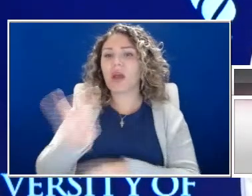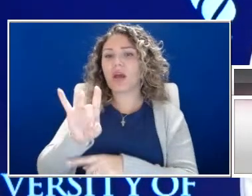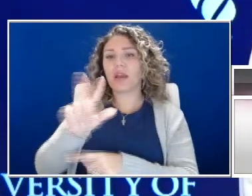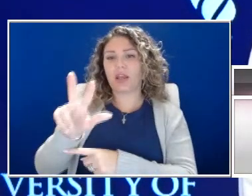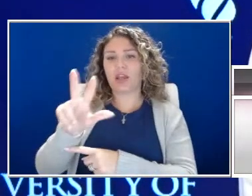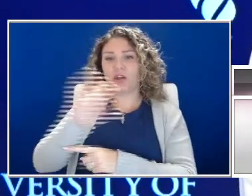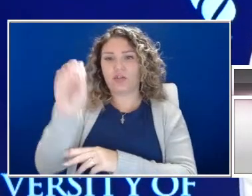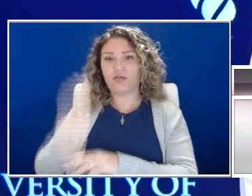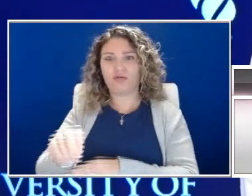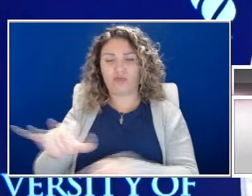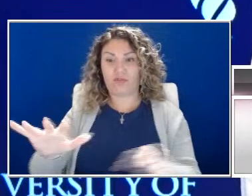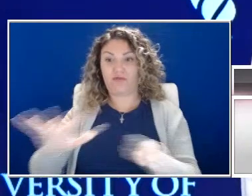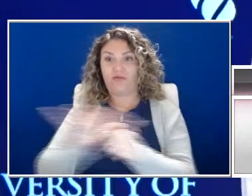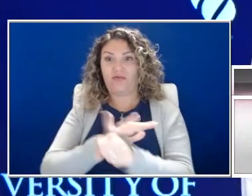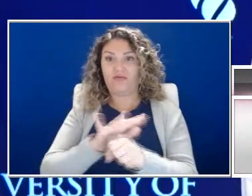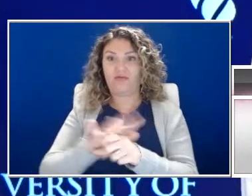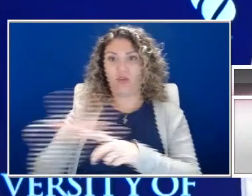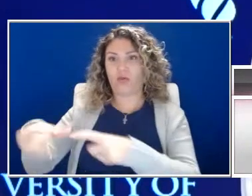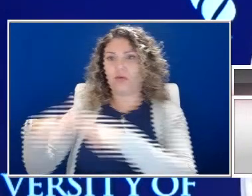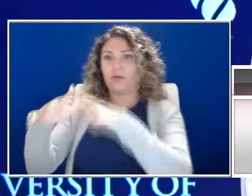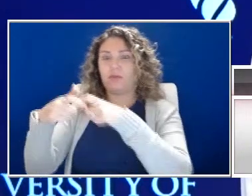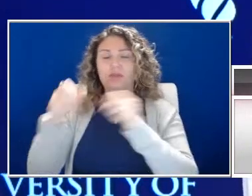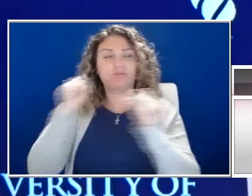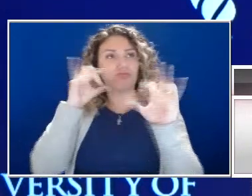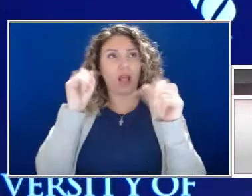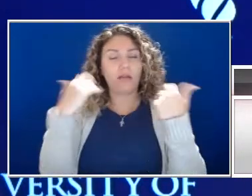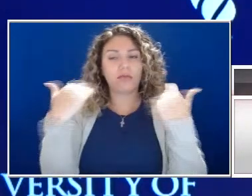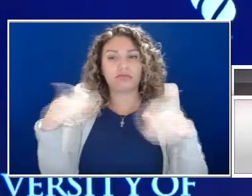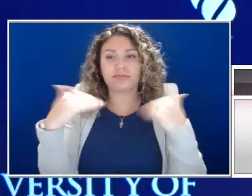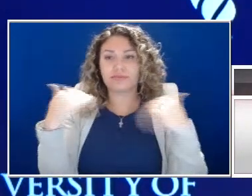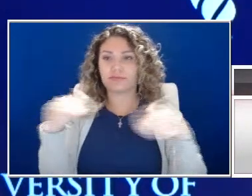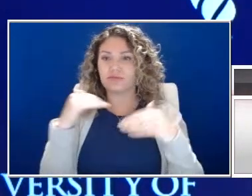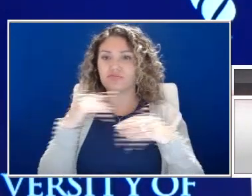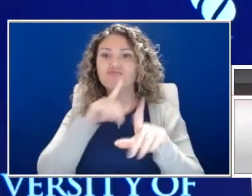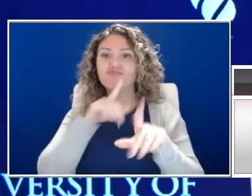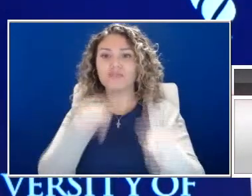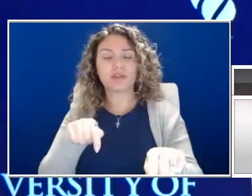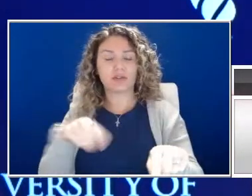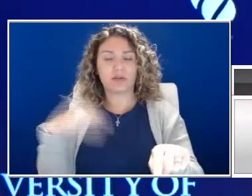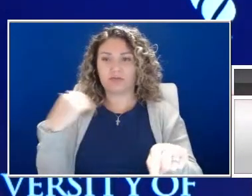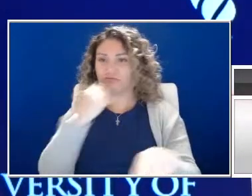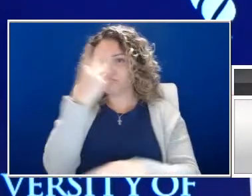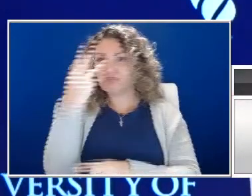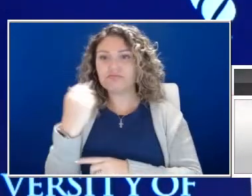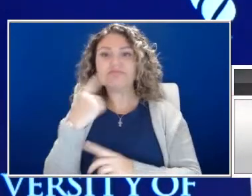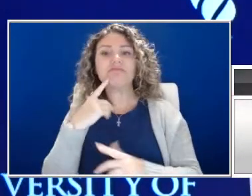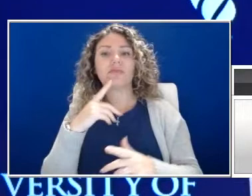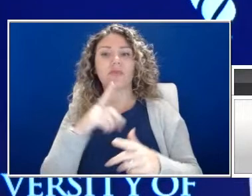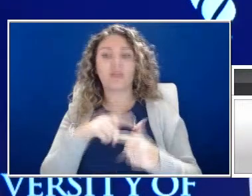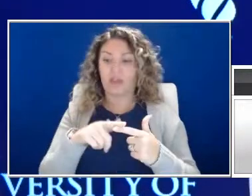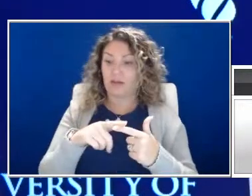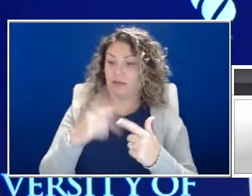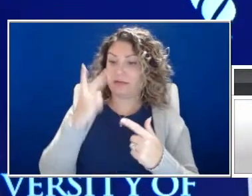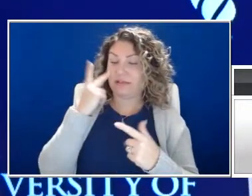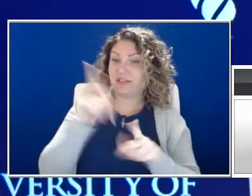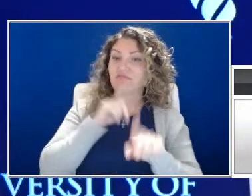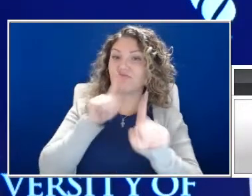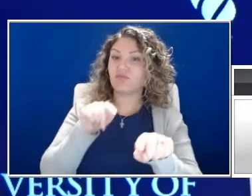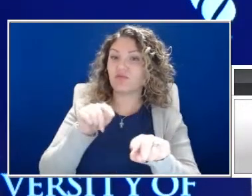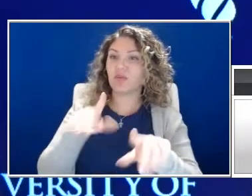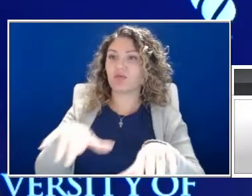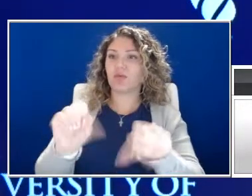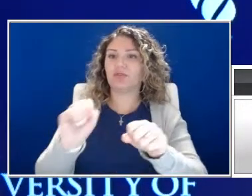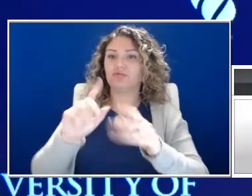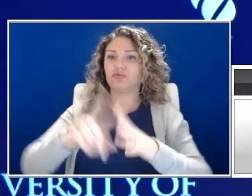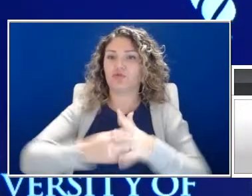remissions, really stunning, remarkable results that are unprecedented. When you see those kind of results, the next step is to take it up earlier in the disease